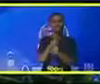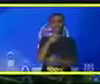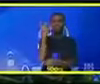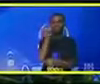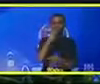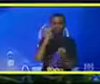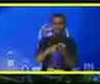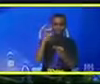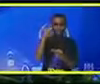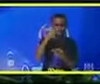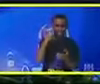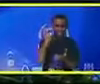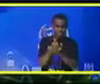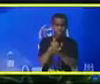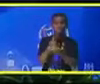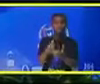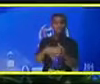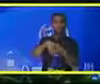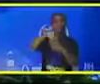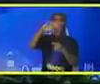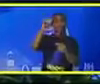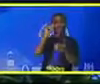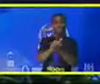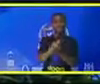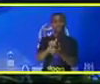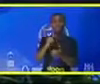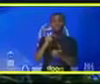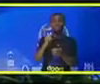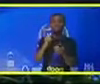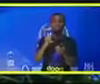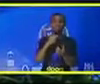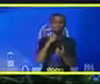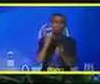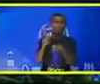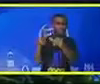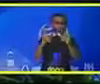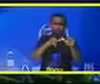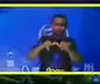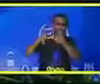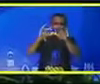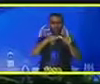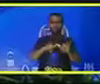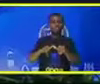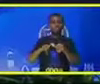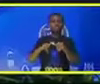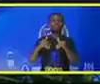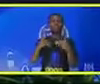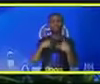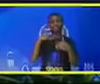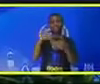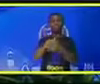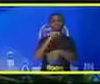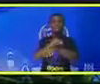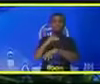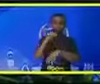It is an uncommon advantage we have in the kingdom. Can be abused, but can be used properly.